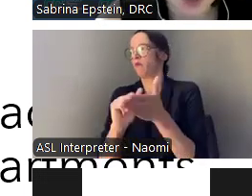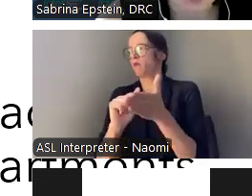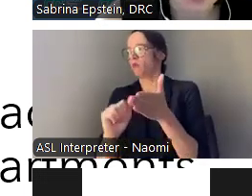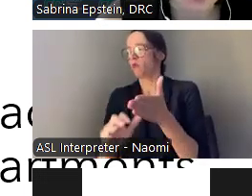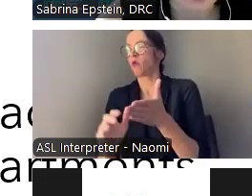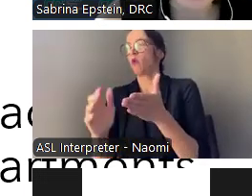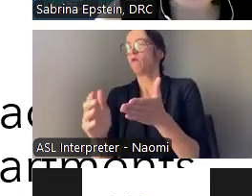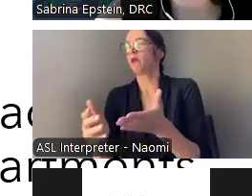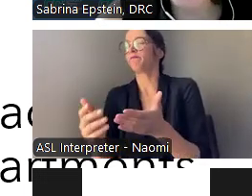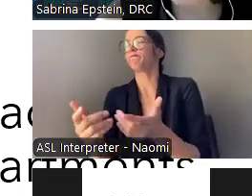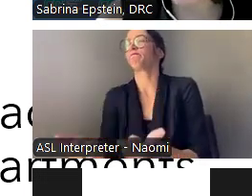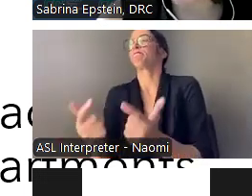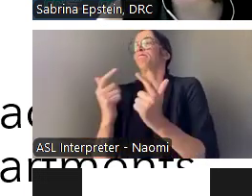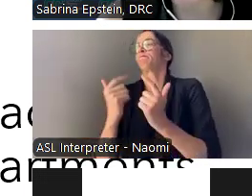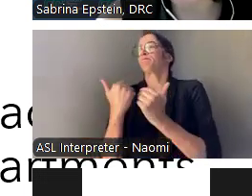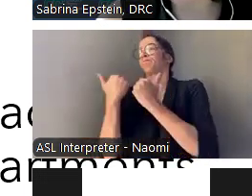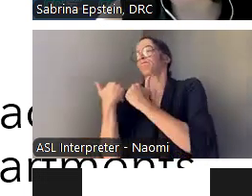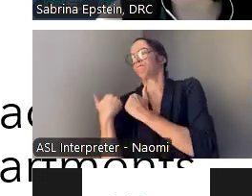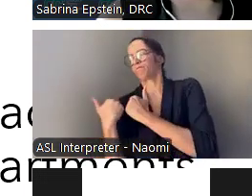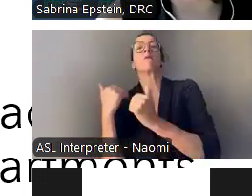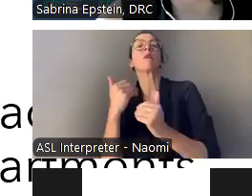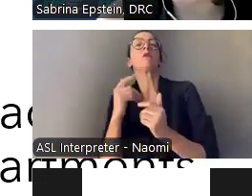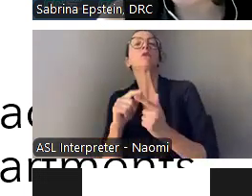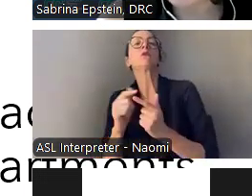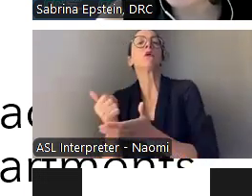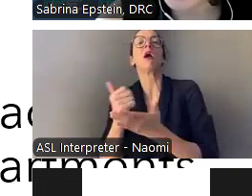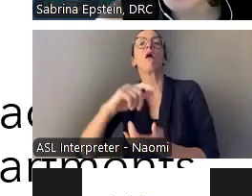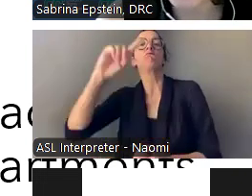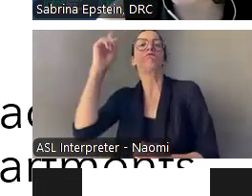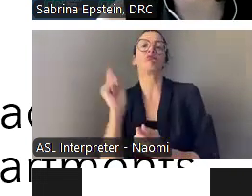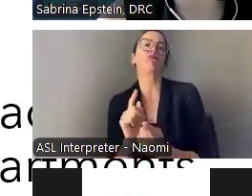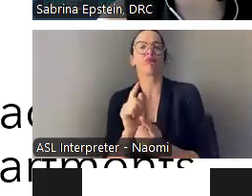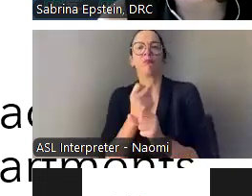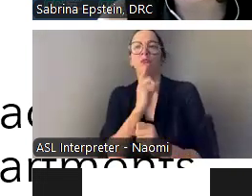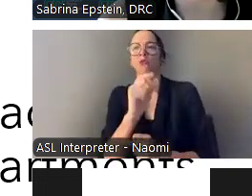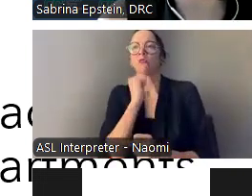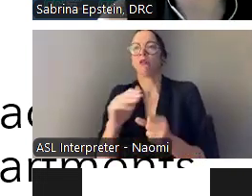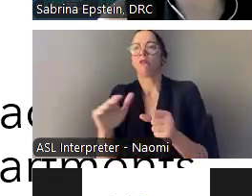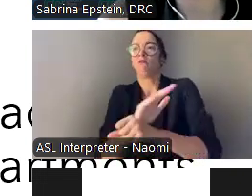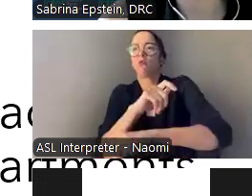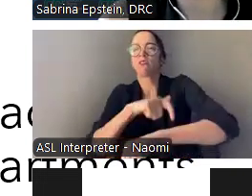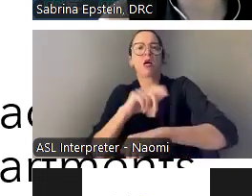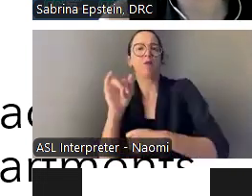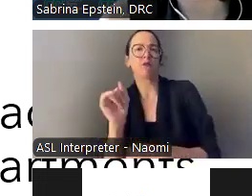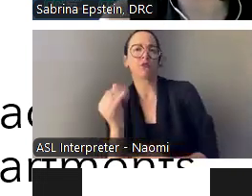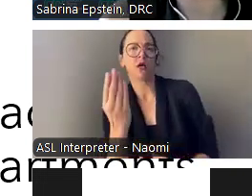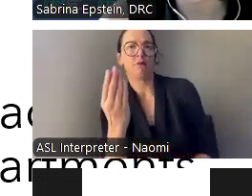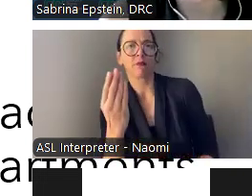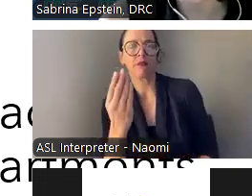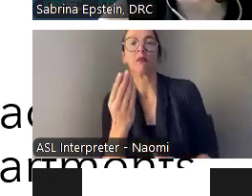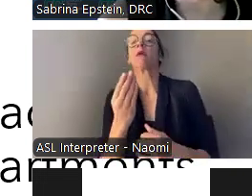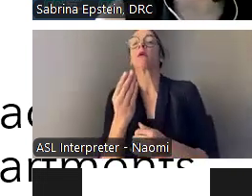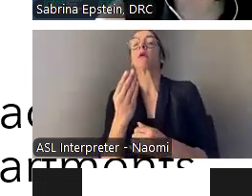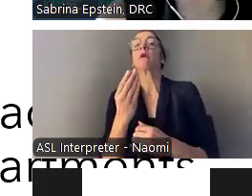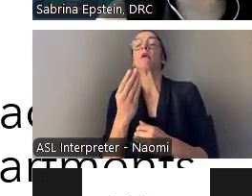full-time job to try to understand which of the many services that you just heard the different consumers and providers